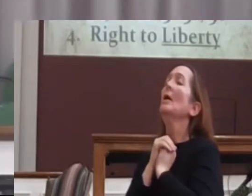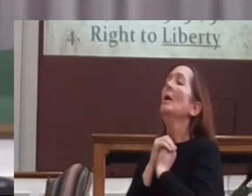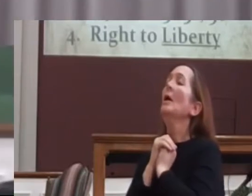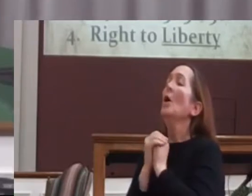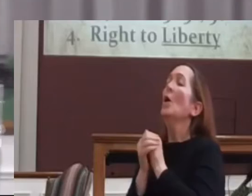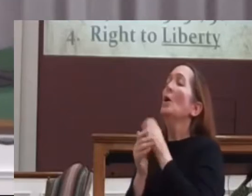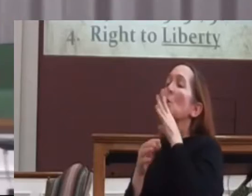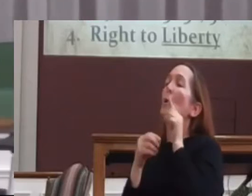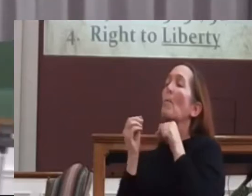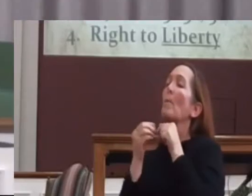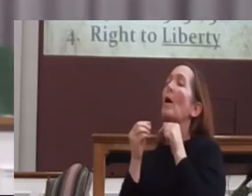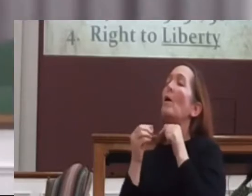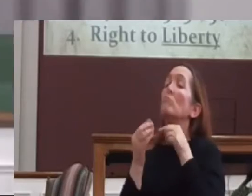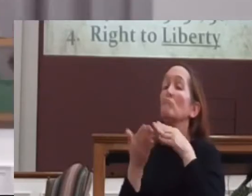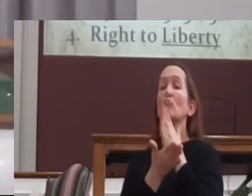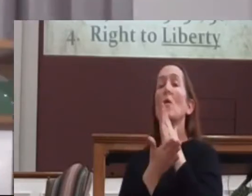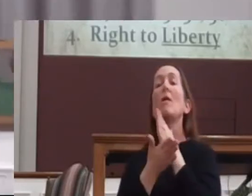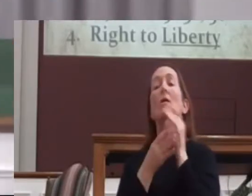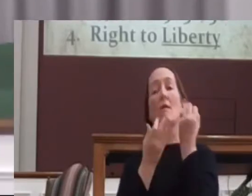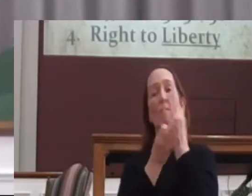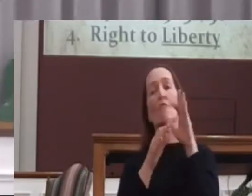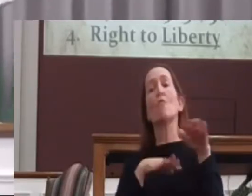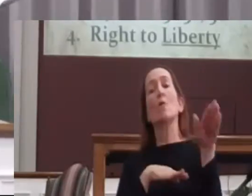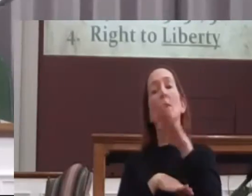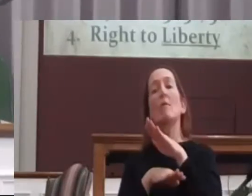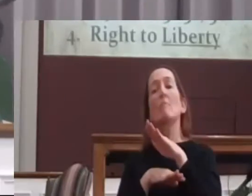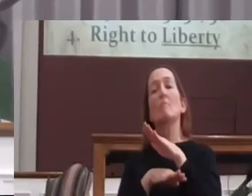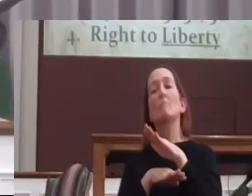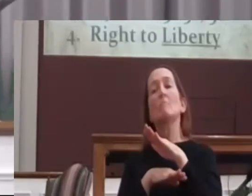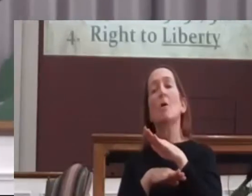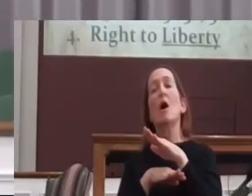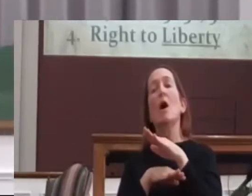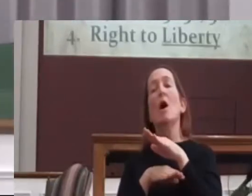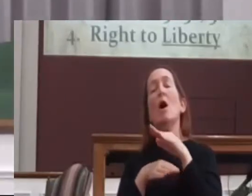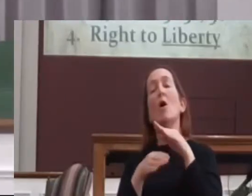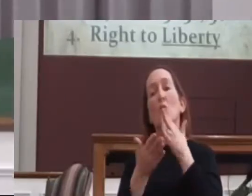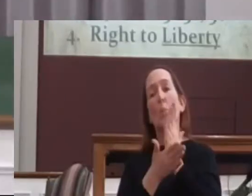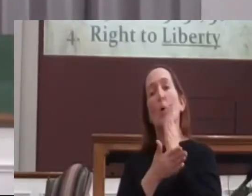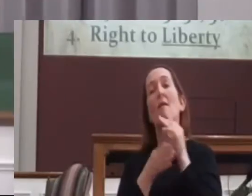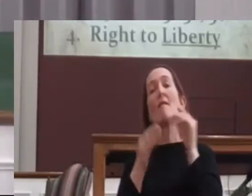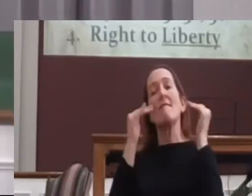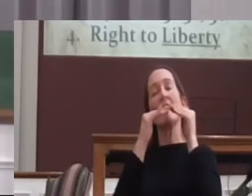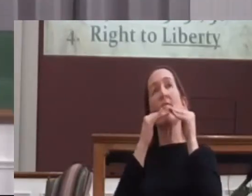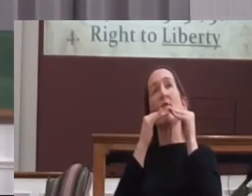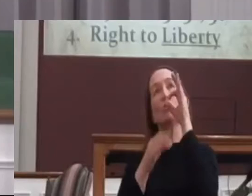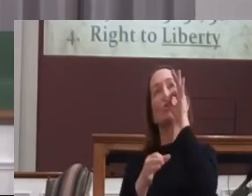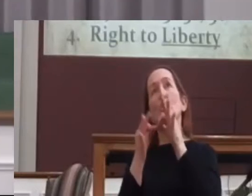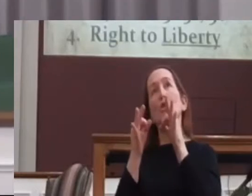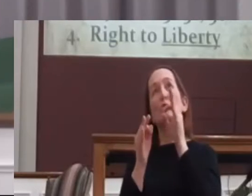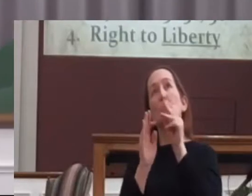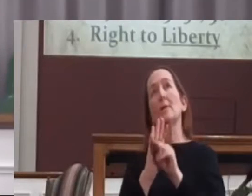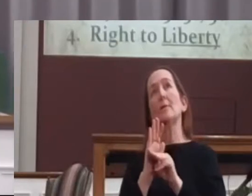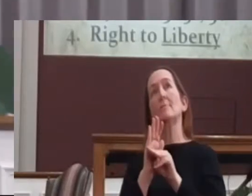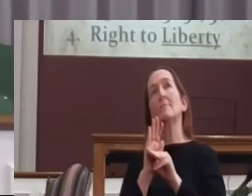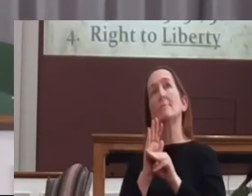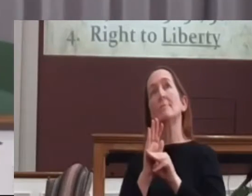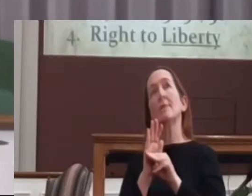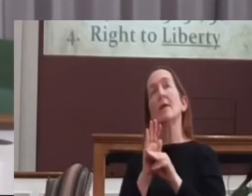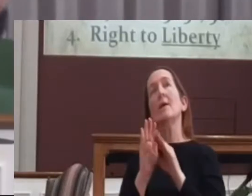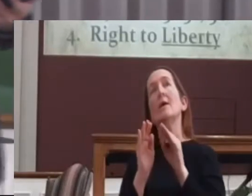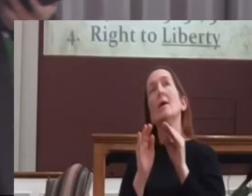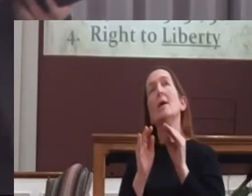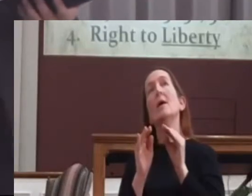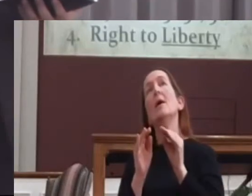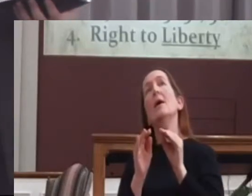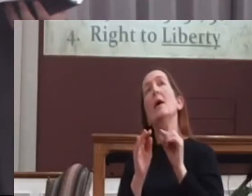society, what's that going to look like? We've talked about the right of freedom. We've talked about the right of fair judgment, of property, and of